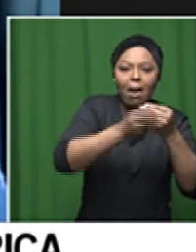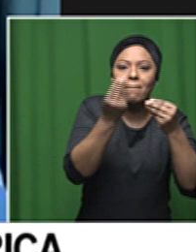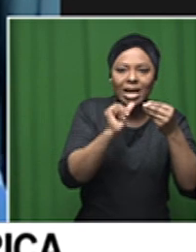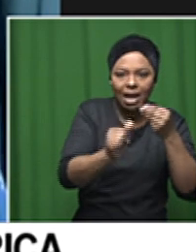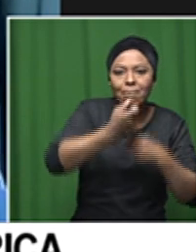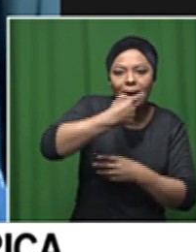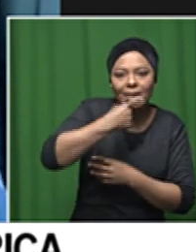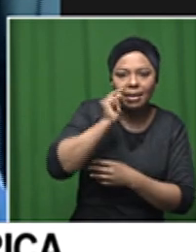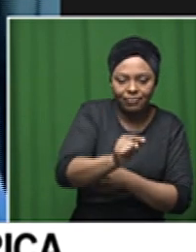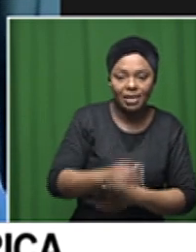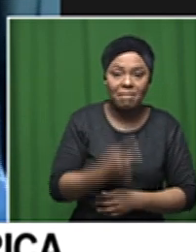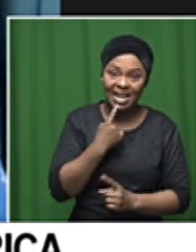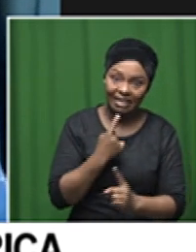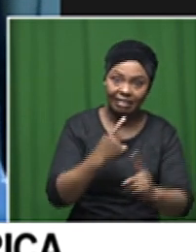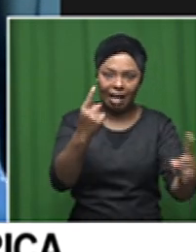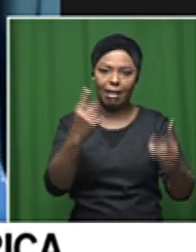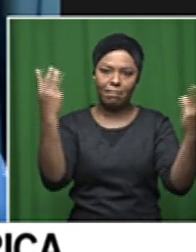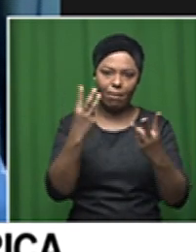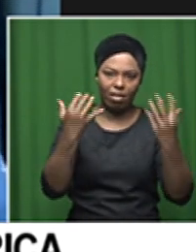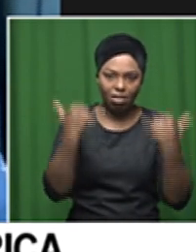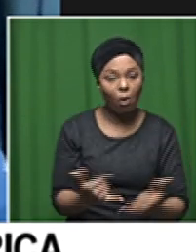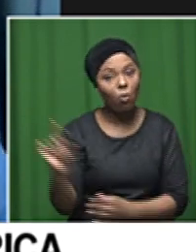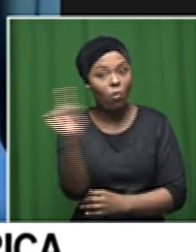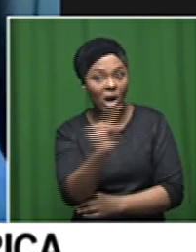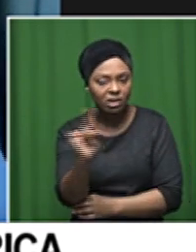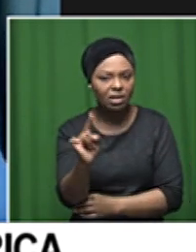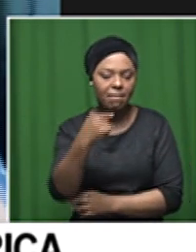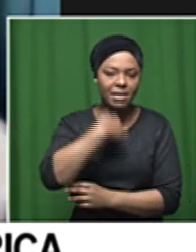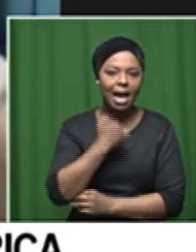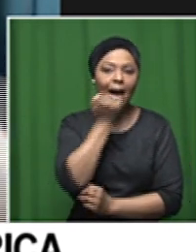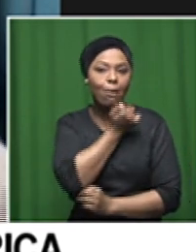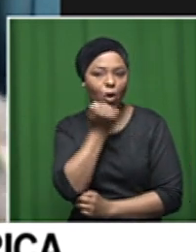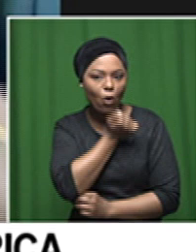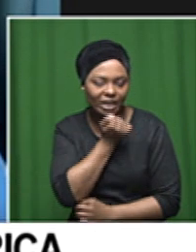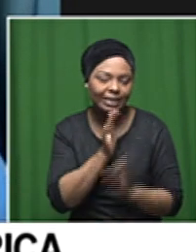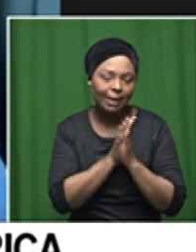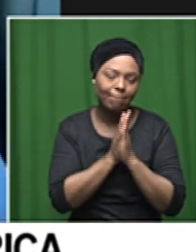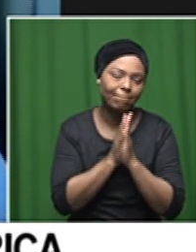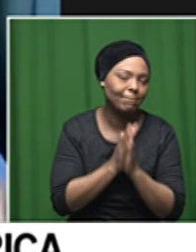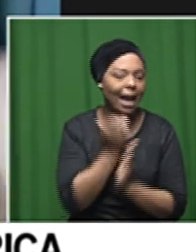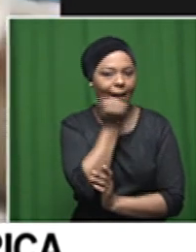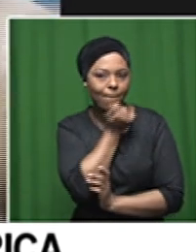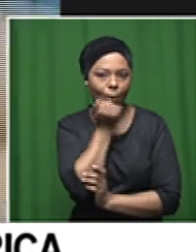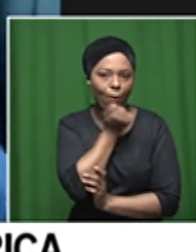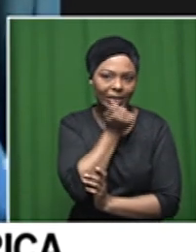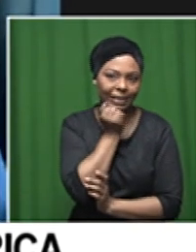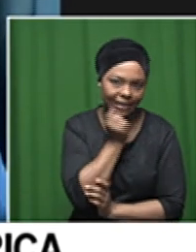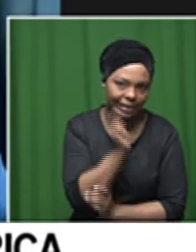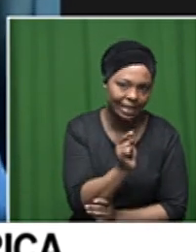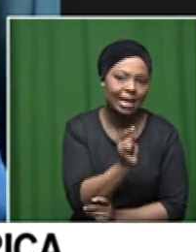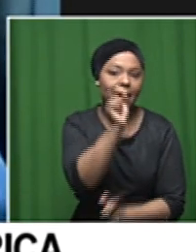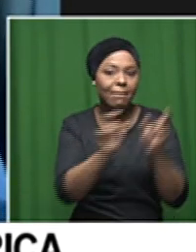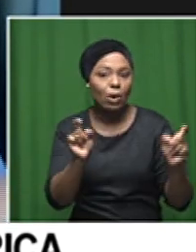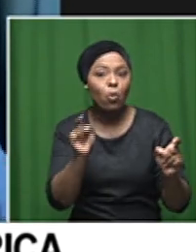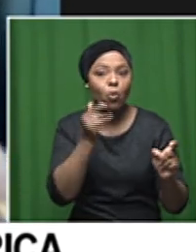What I must say in public here is that my apology and sincere apology to those